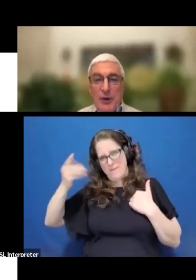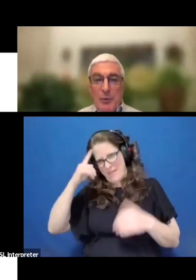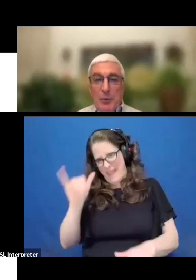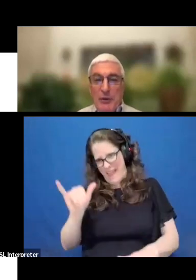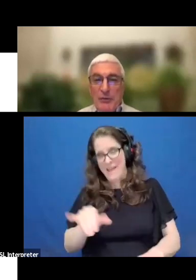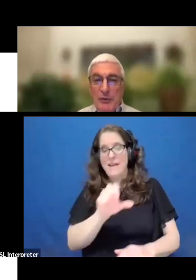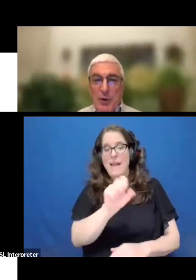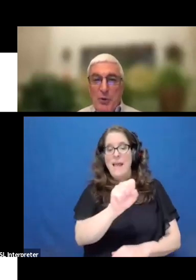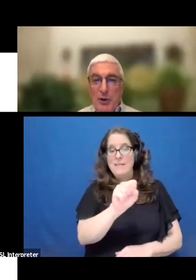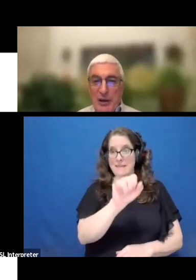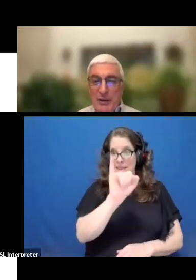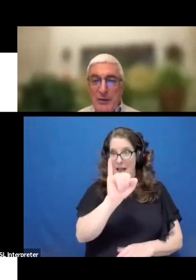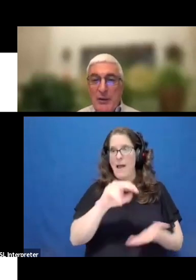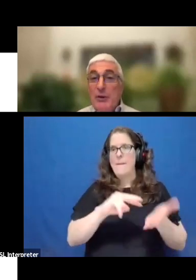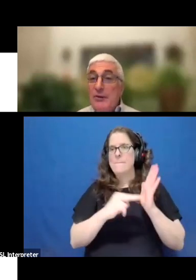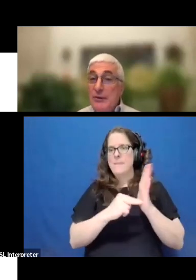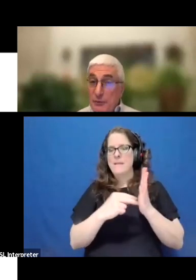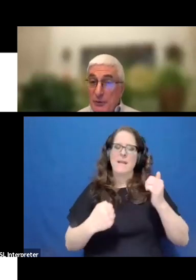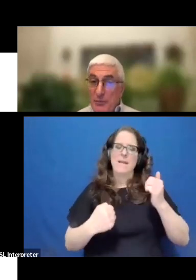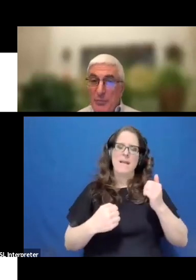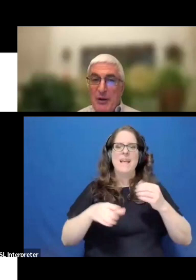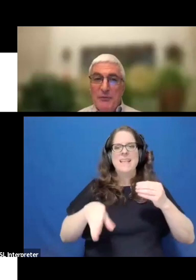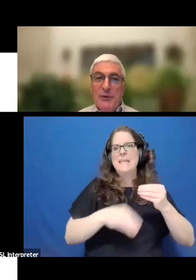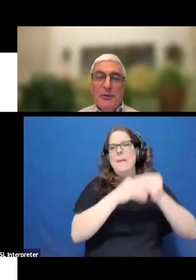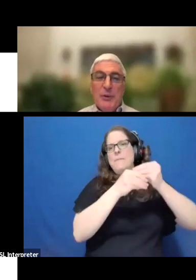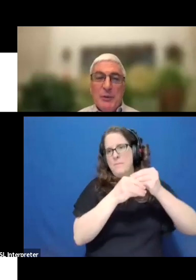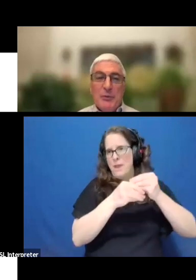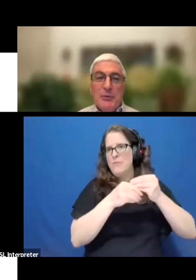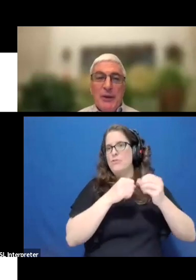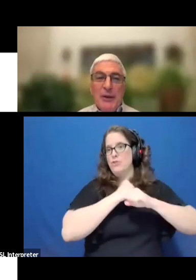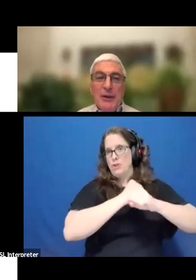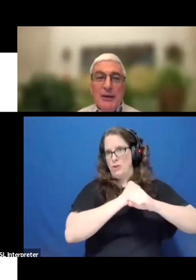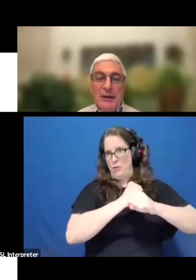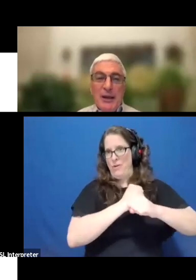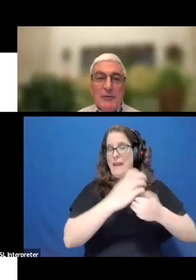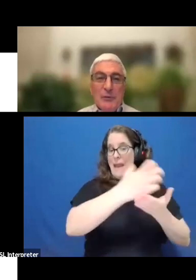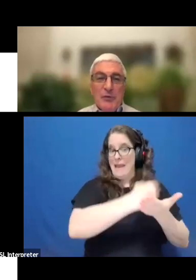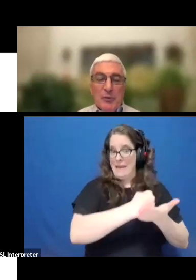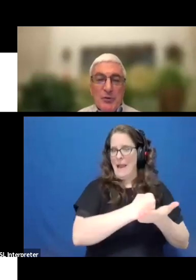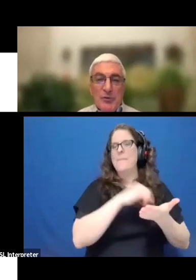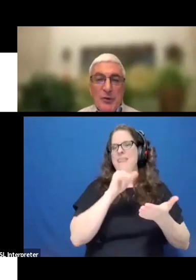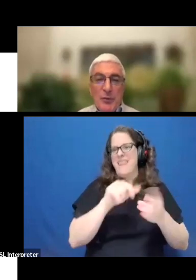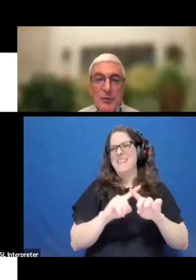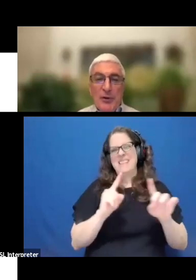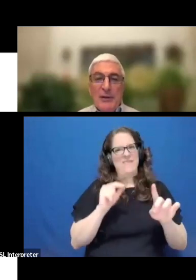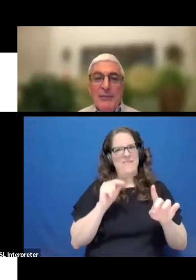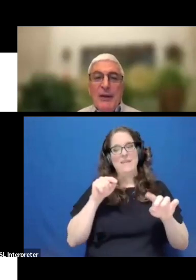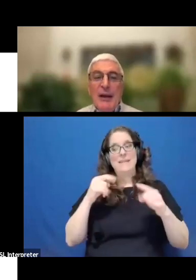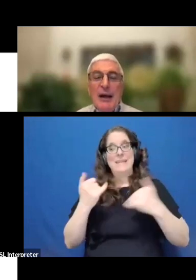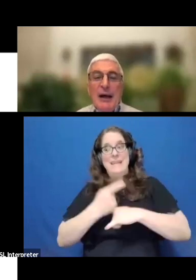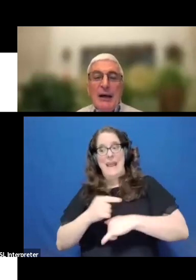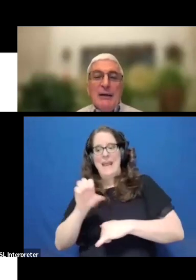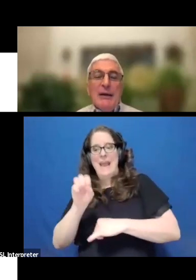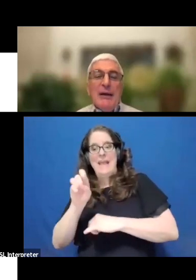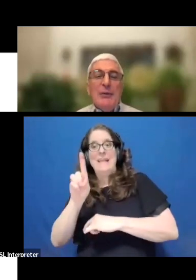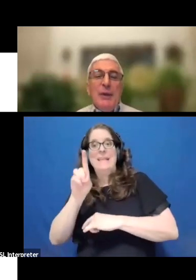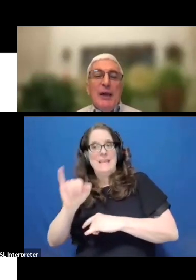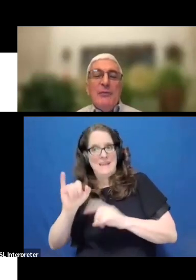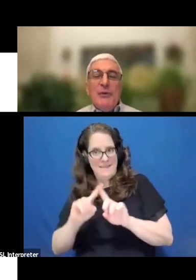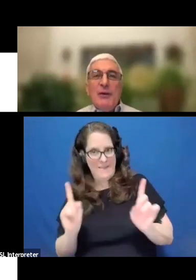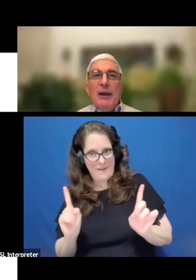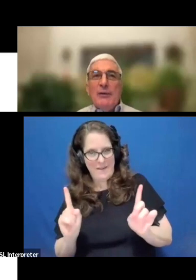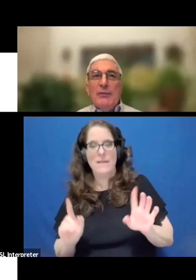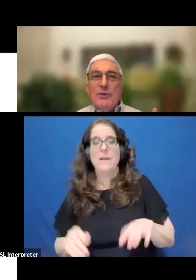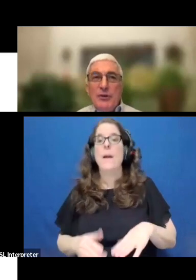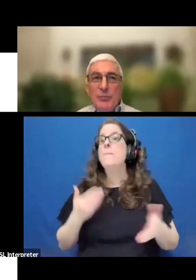for Supplemental Security Income, a different benefit that people can get from Social Security. And you may